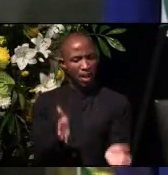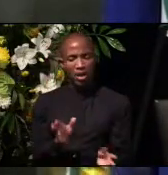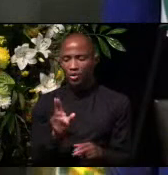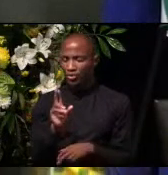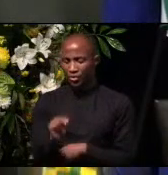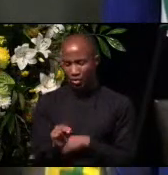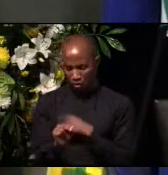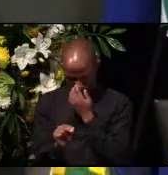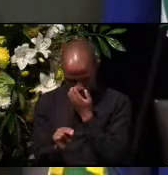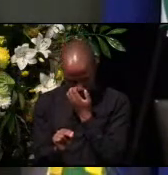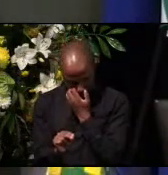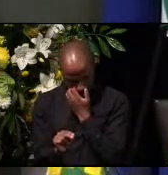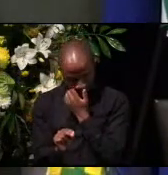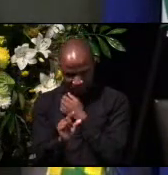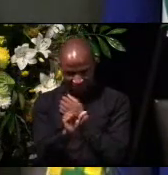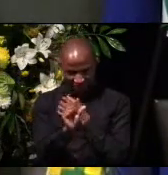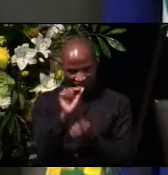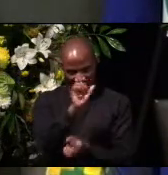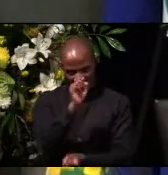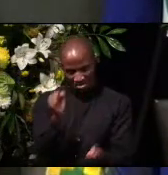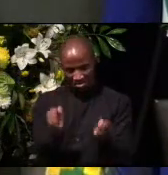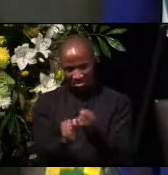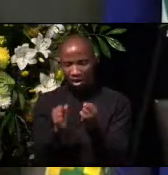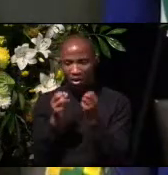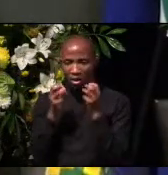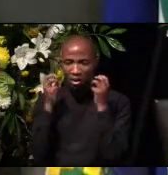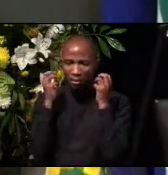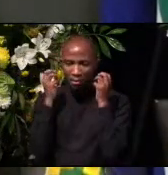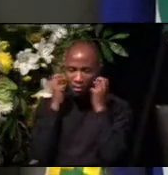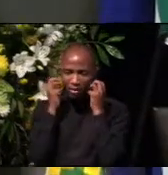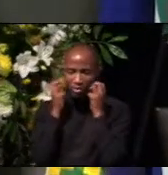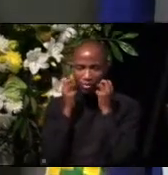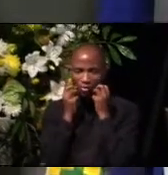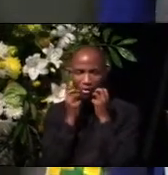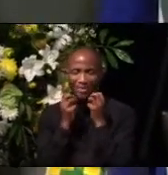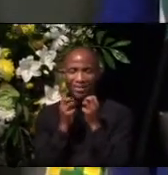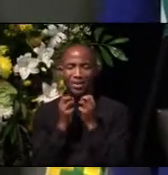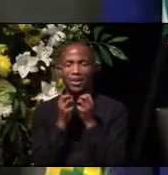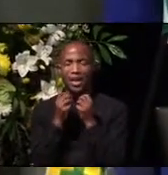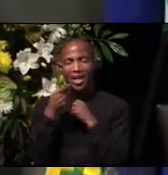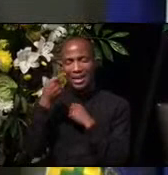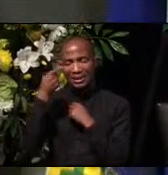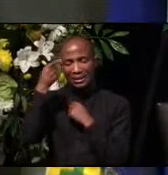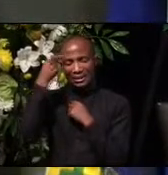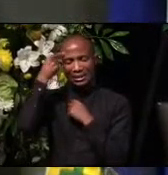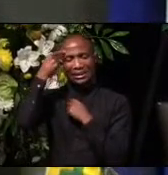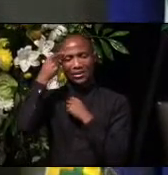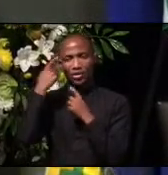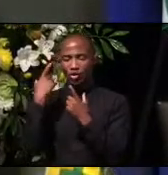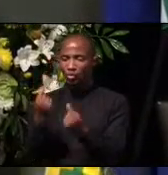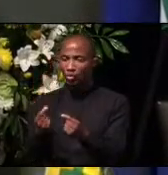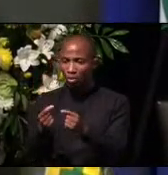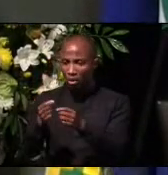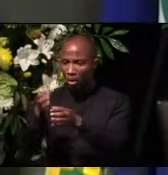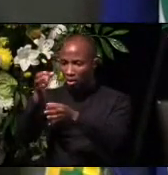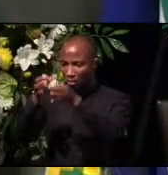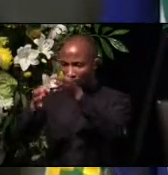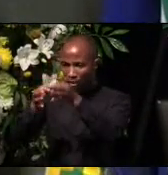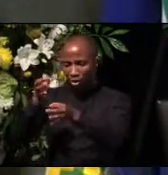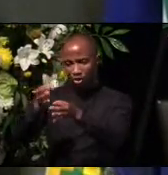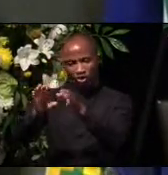now to conclude Moses kutani as I said in the beginning I think what he did is it redefined politics of